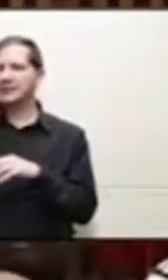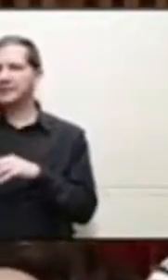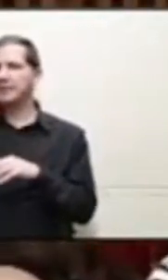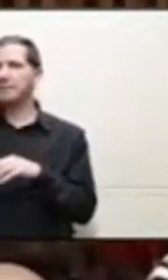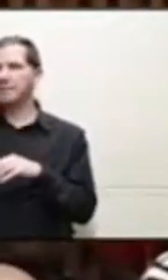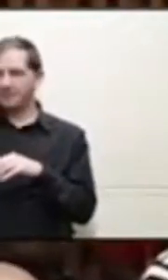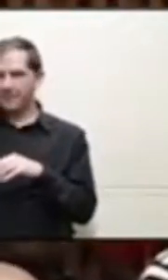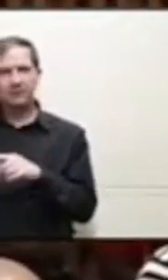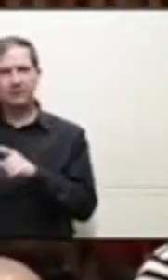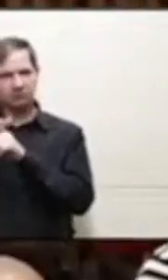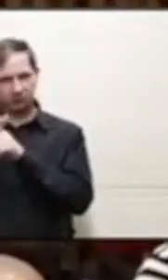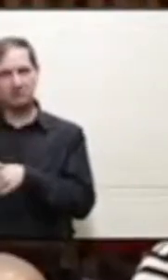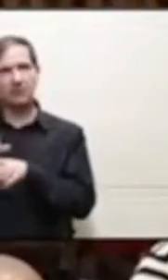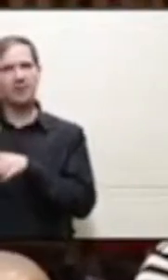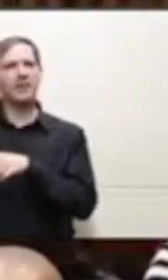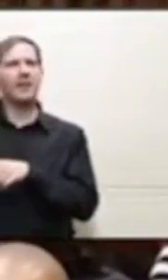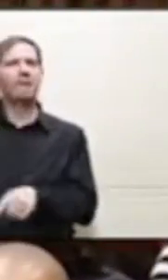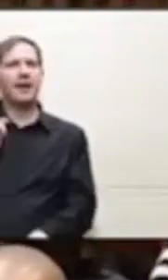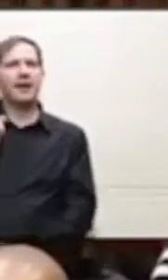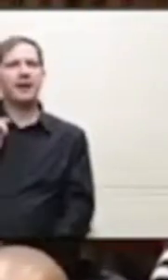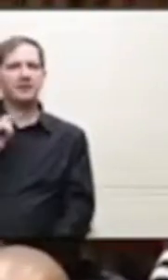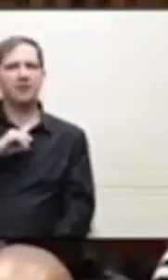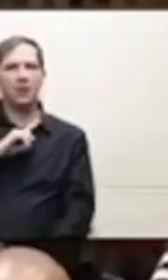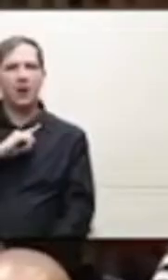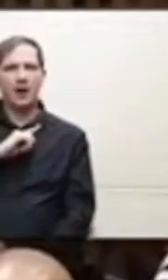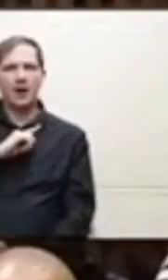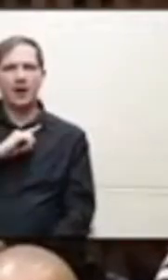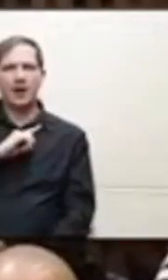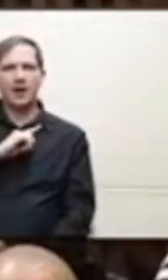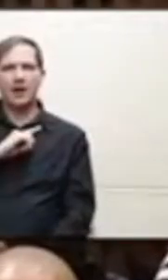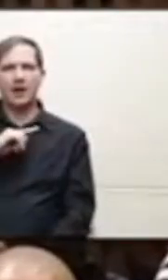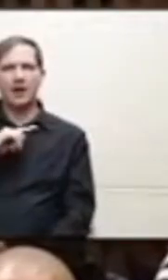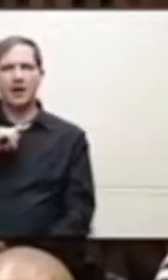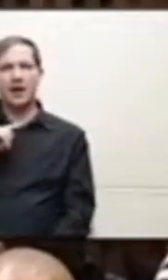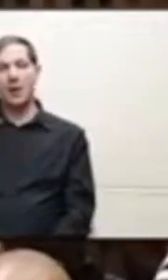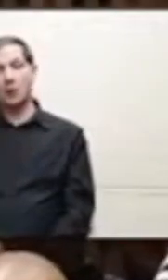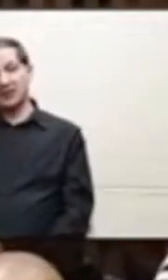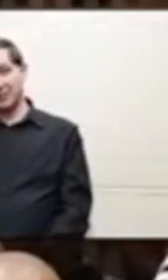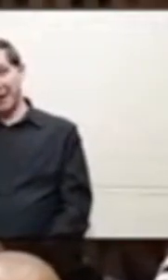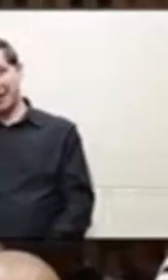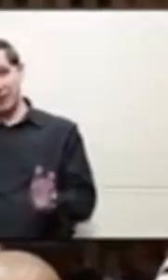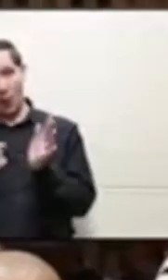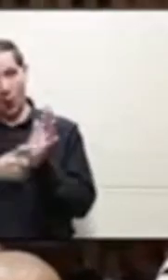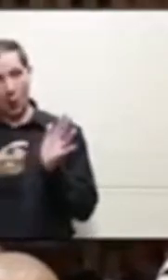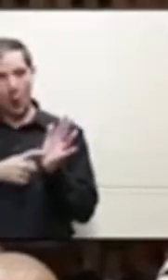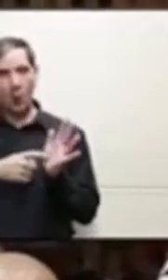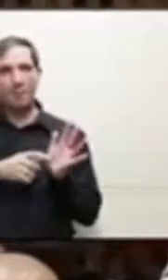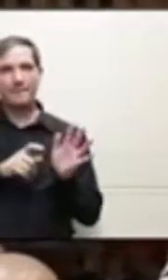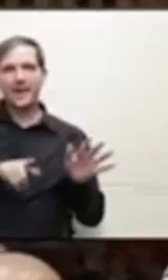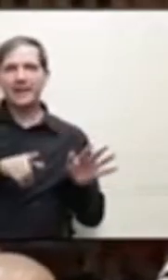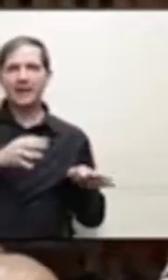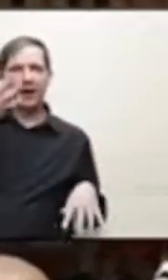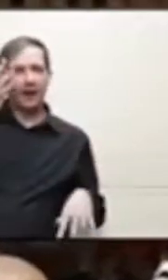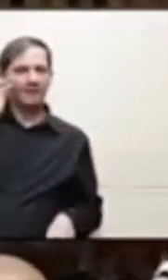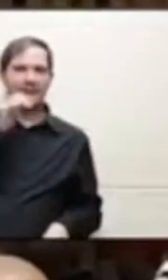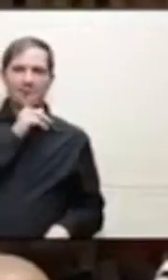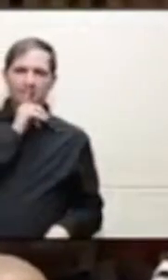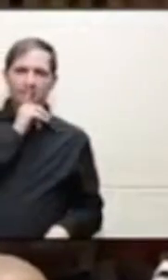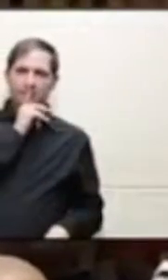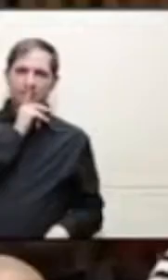us, because we cannot make a lot of noise when the municipality is owing and we are quiet when the municipality is being owed.